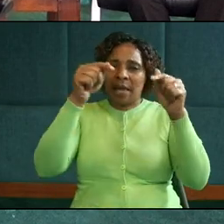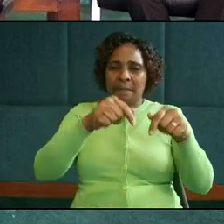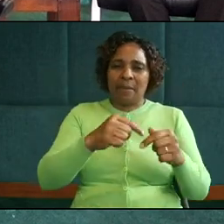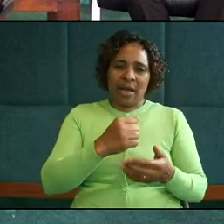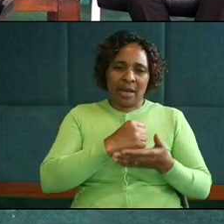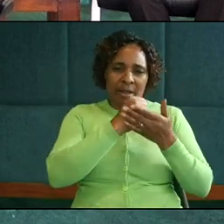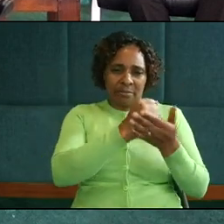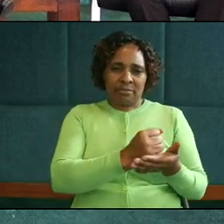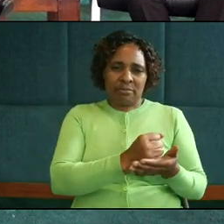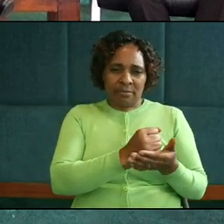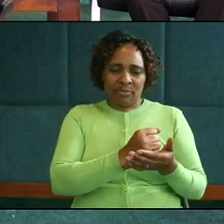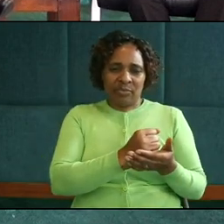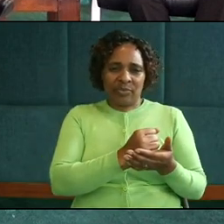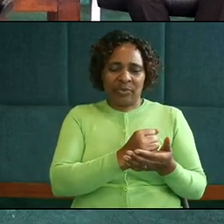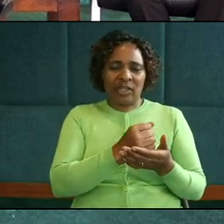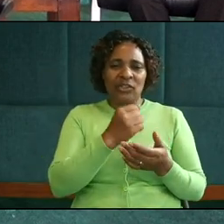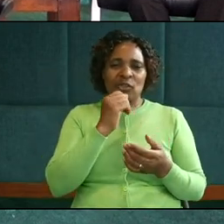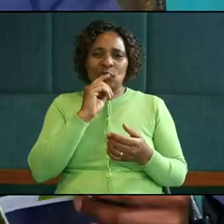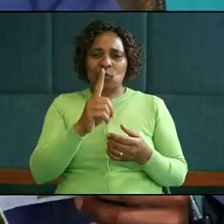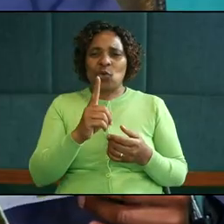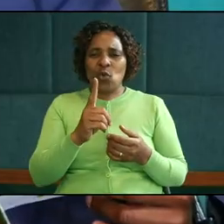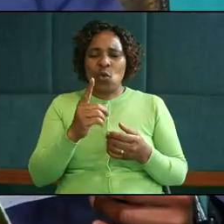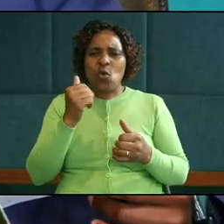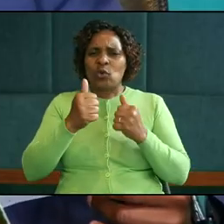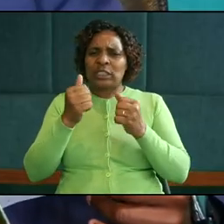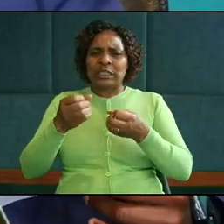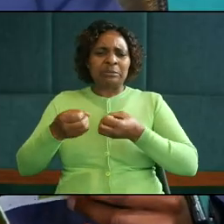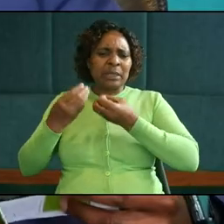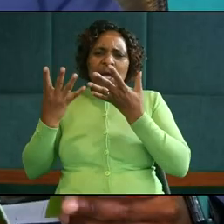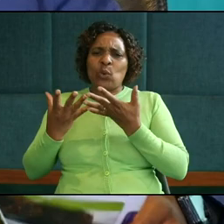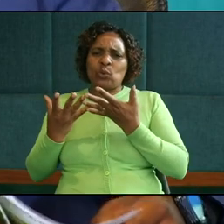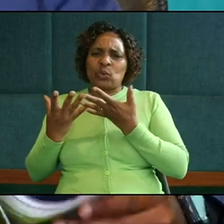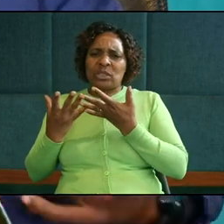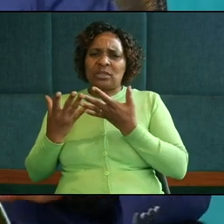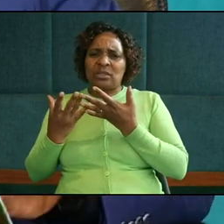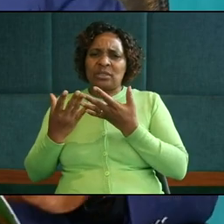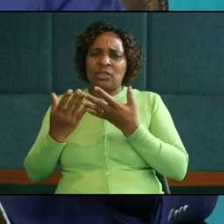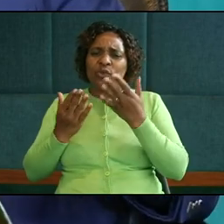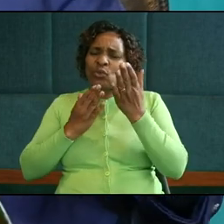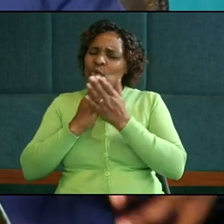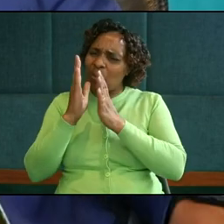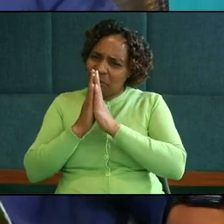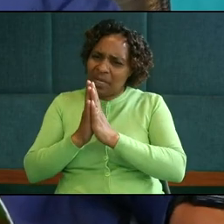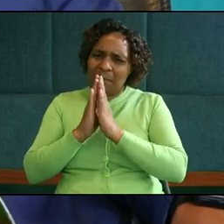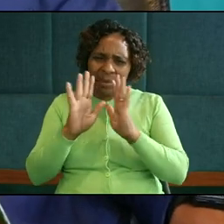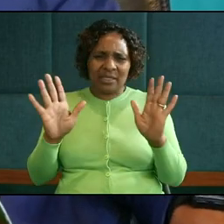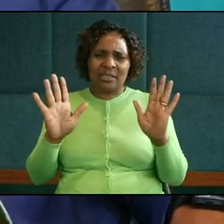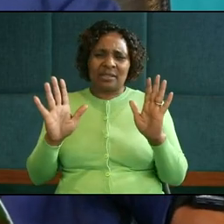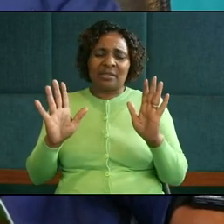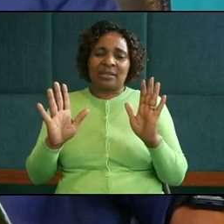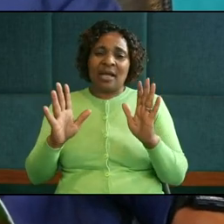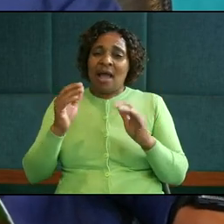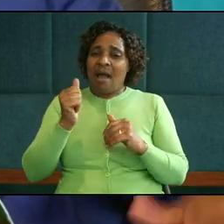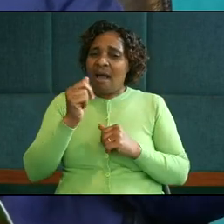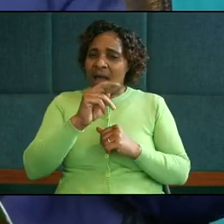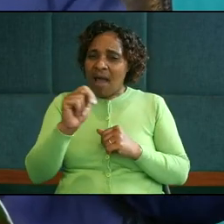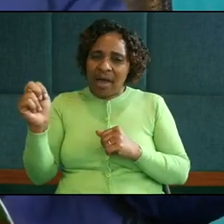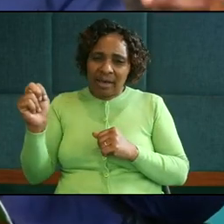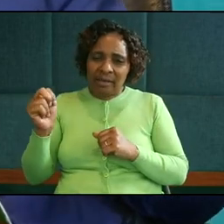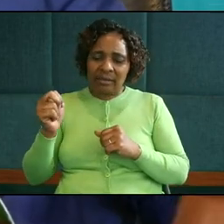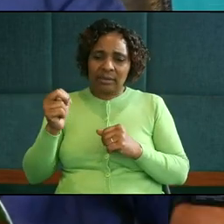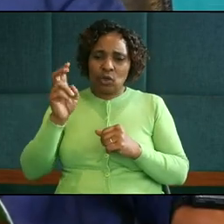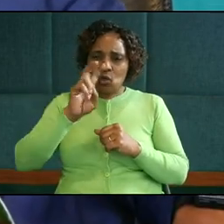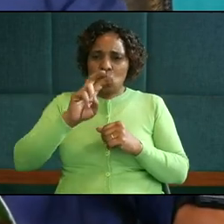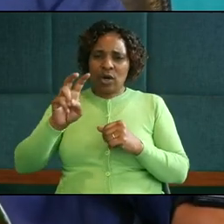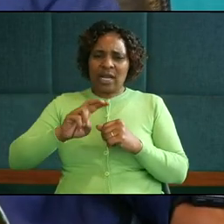God came through, right? Yeah, which is miraculous. I don't know, you know, just by praying, yeah? And Hannah certainly recognizes it, you see, even by